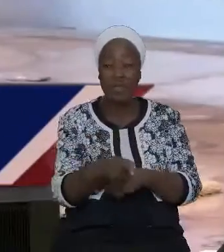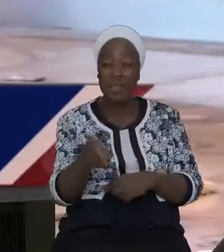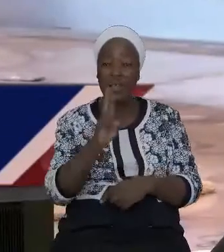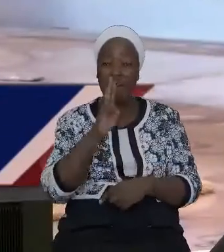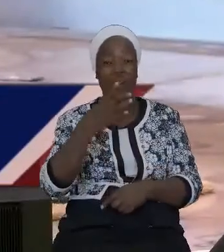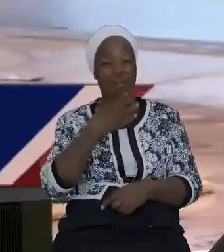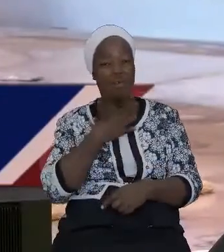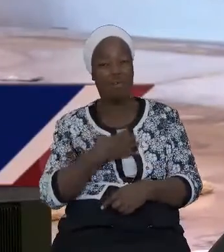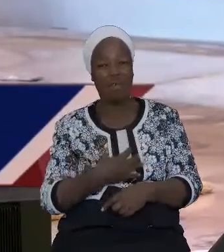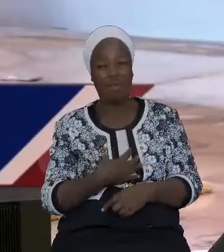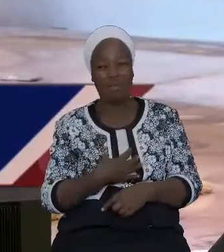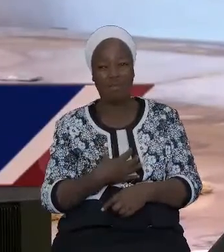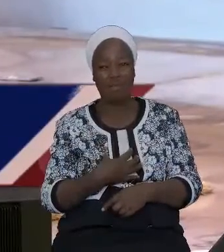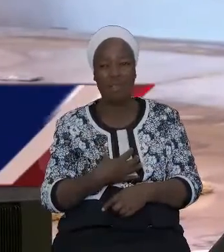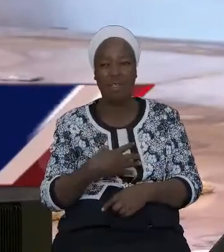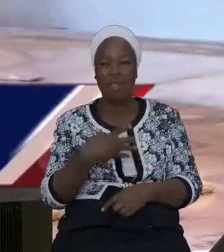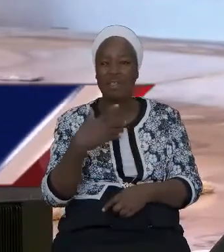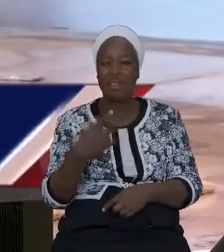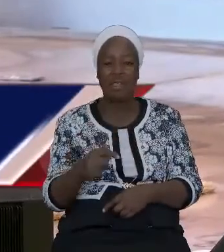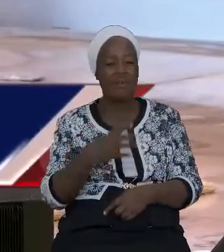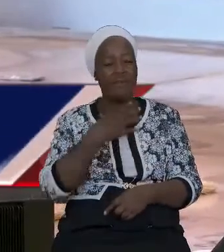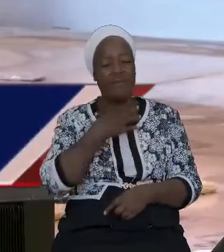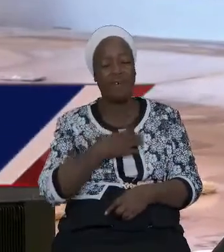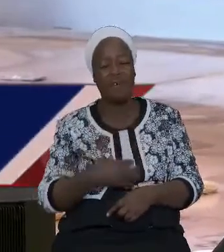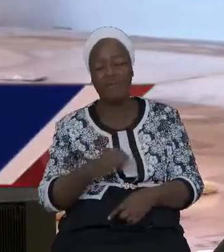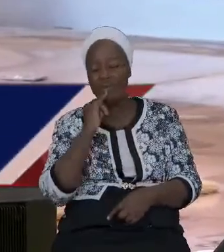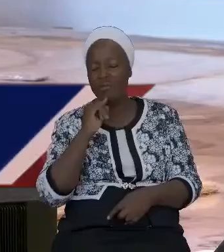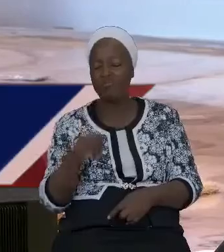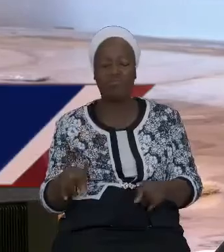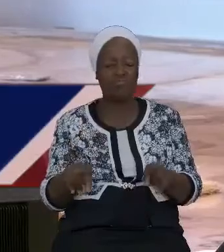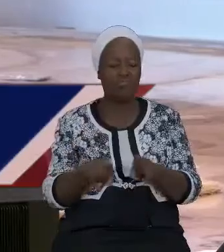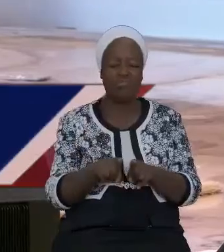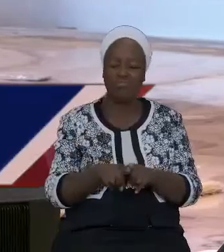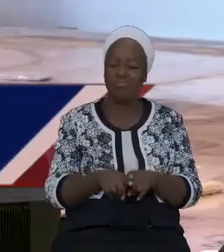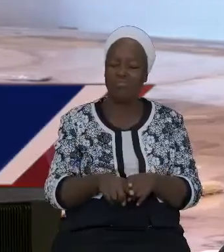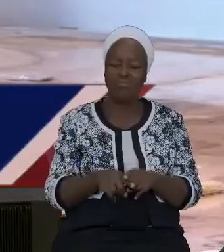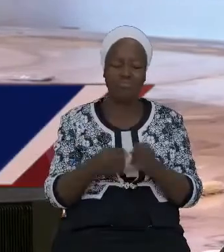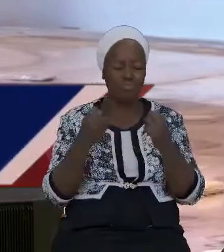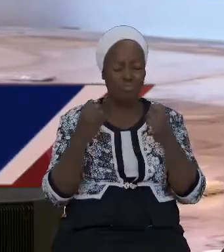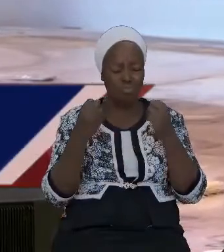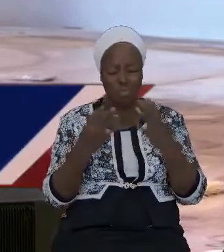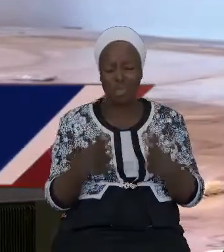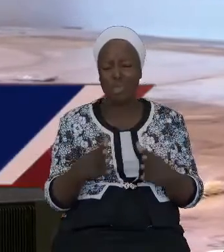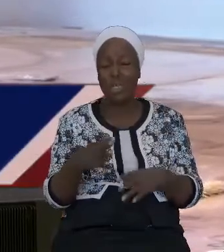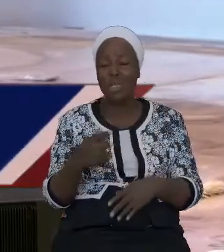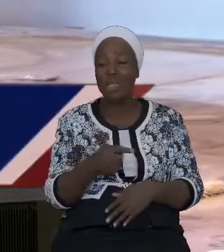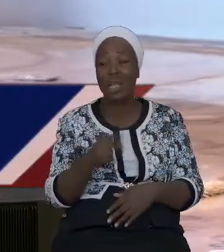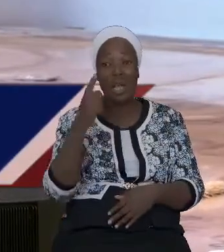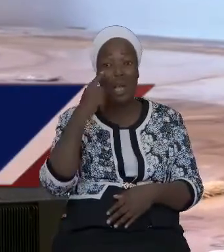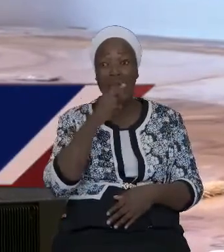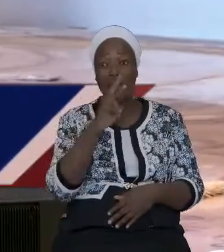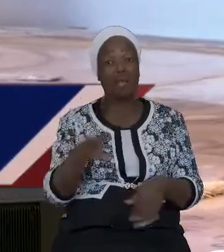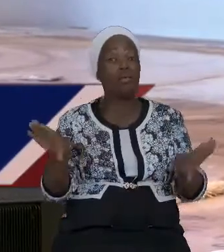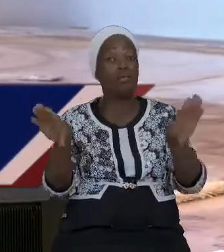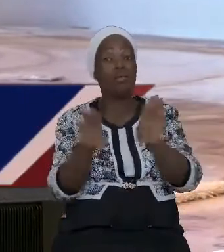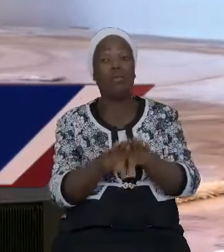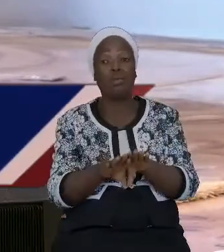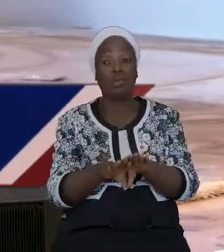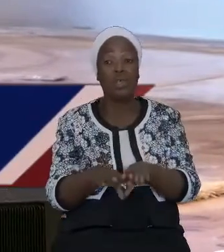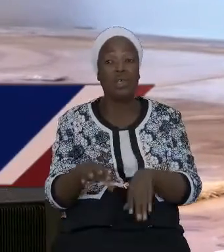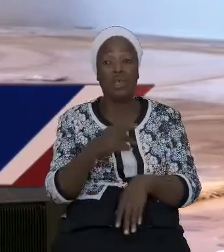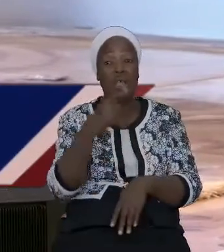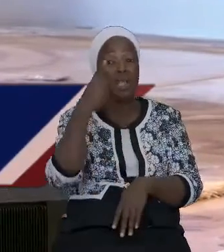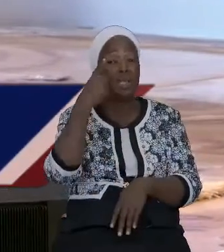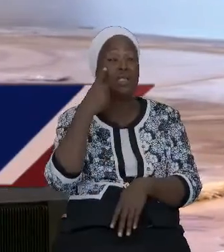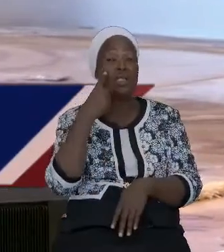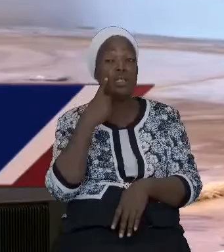are hungry. The famine is too much. The hunger is too much. Their eyes are closed. Their